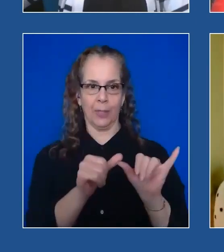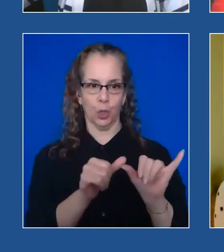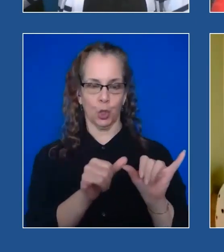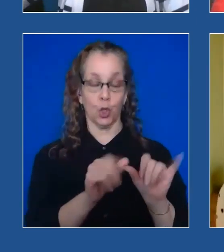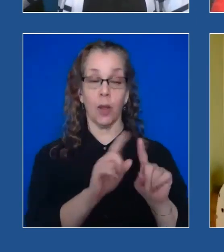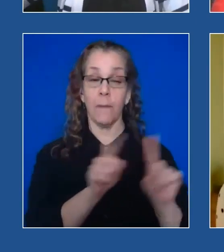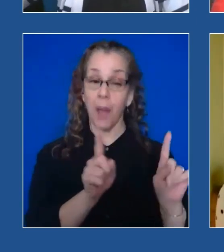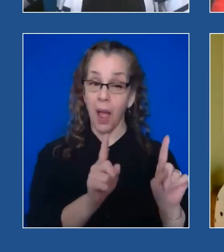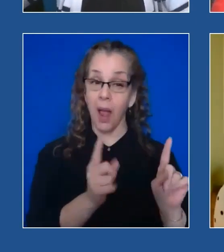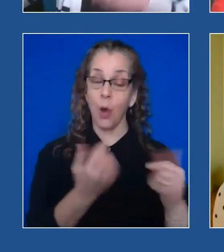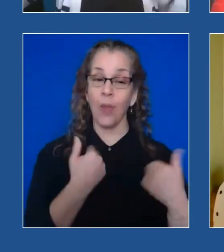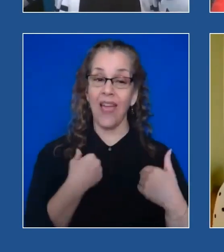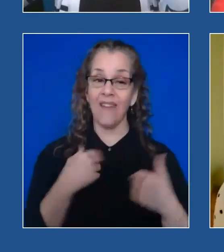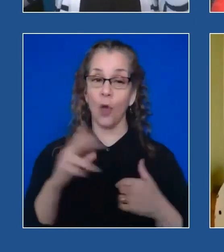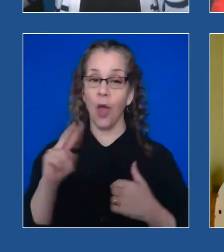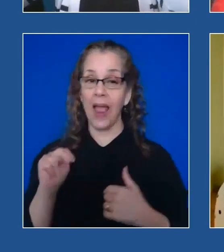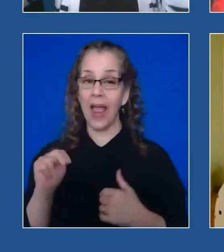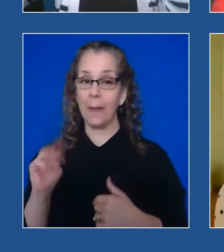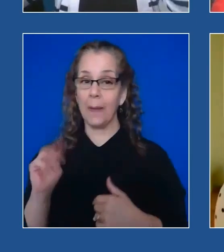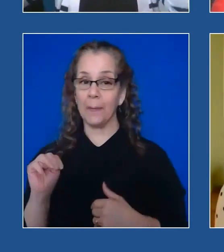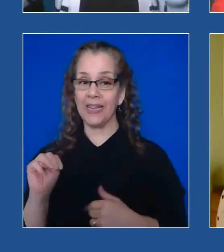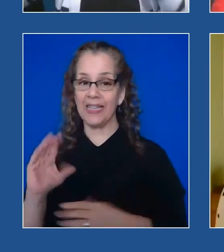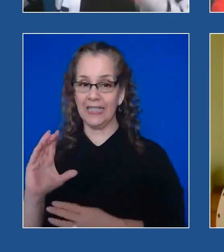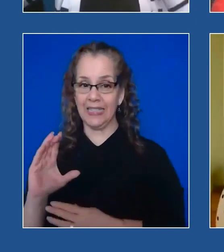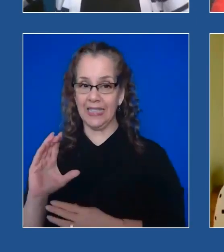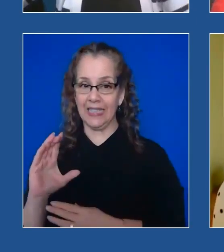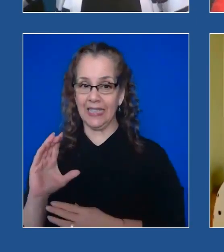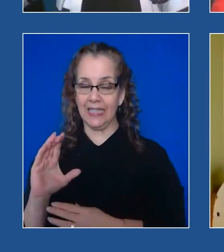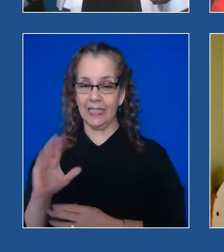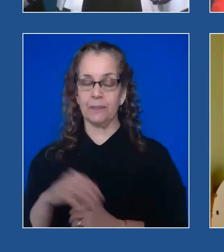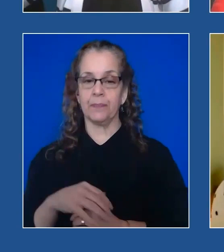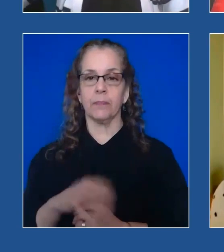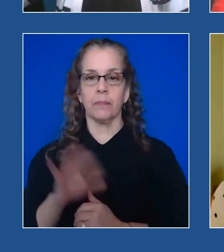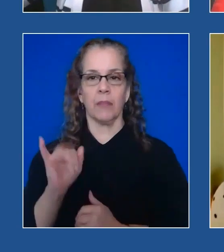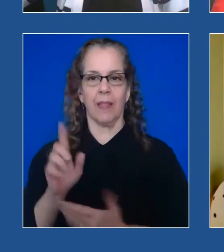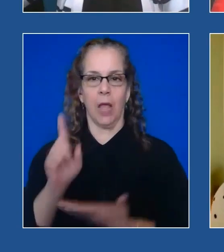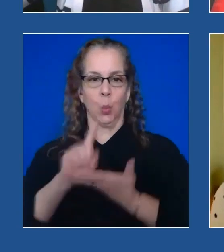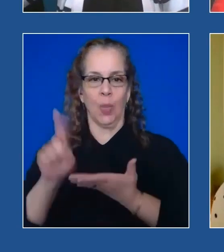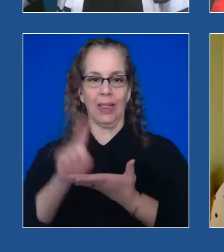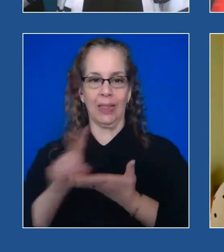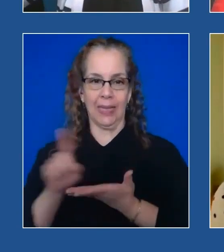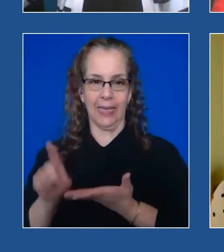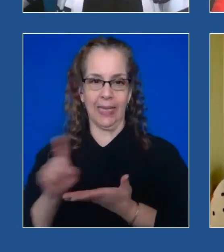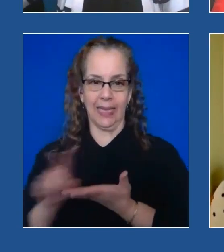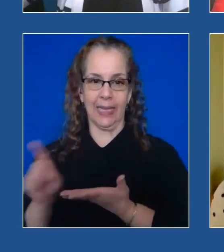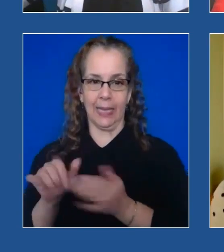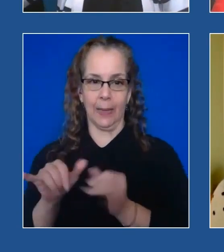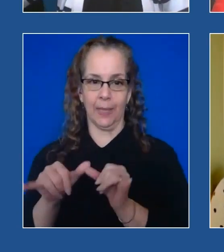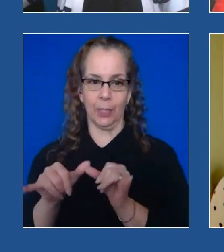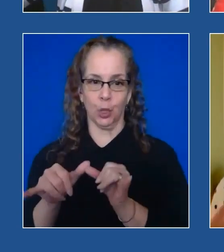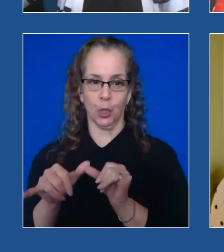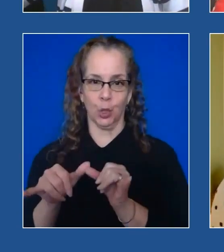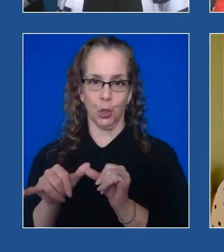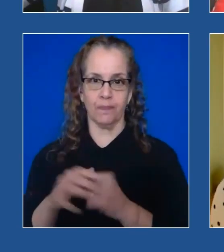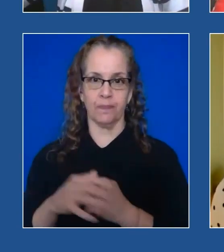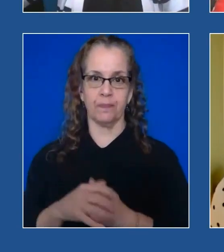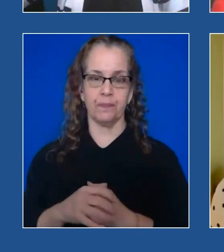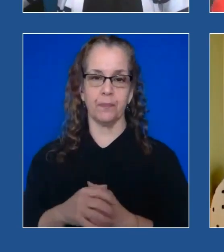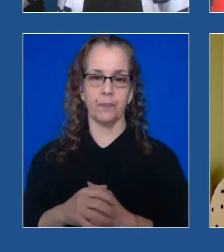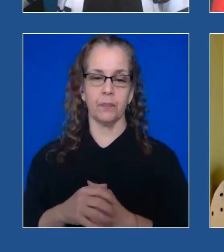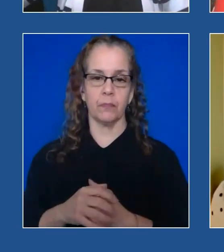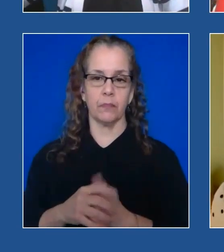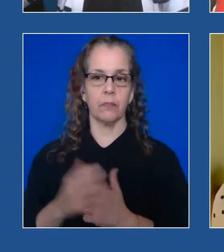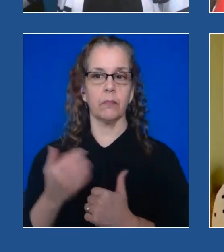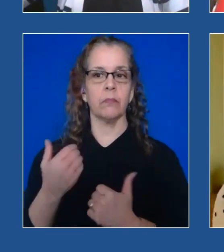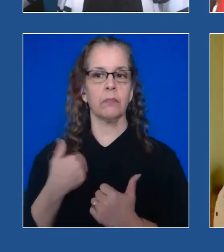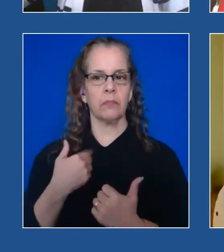our MBC, our serial measurement. And so this is the weekly administration of measures. And we've gone through several different iterations